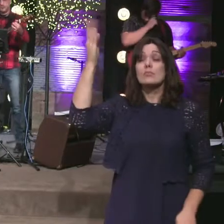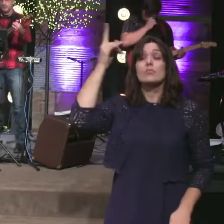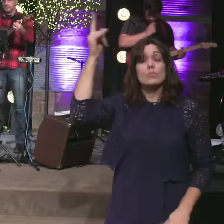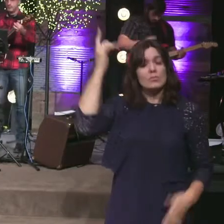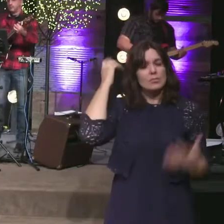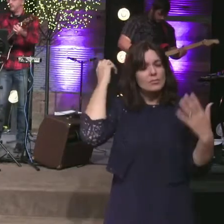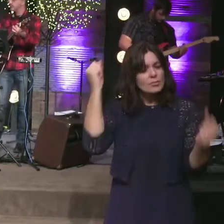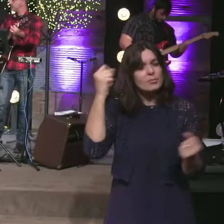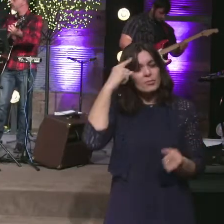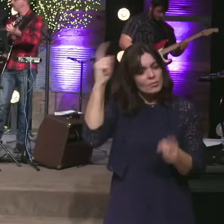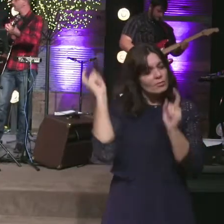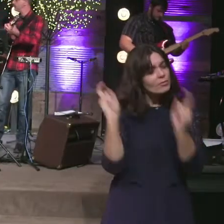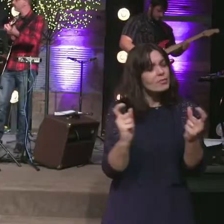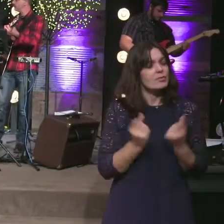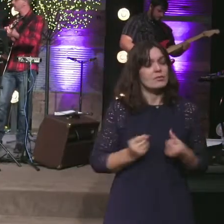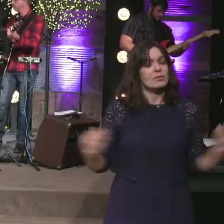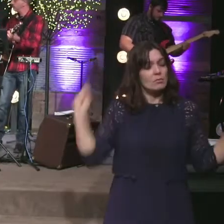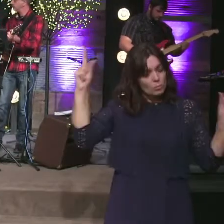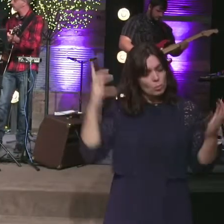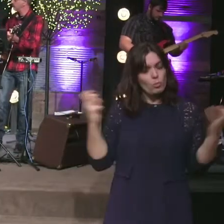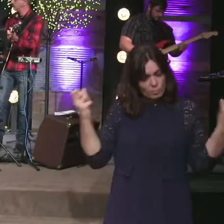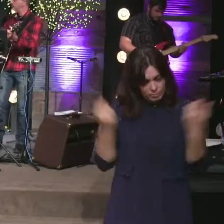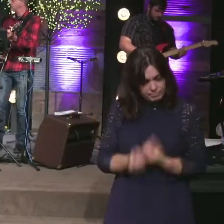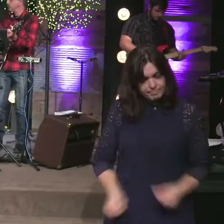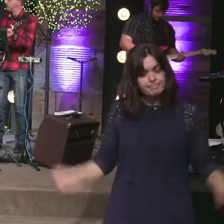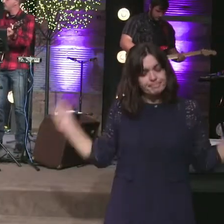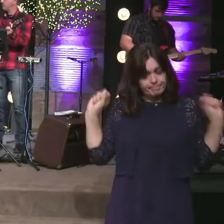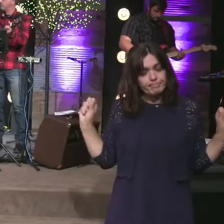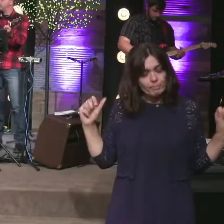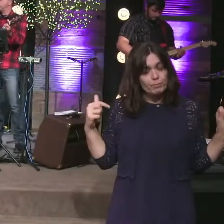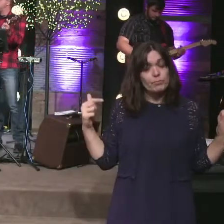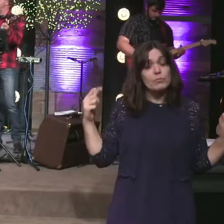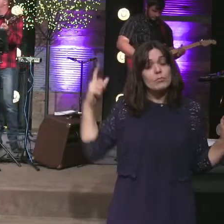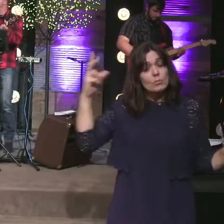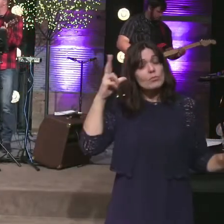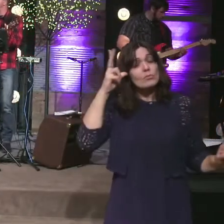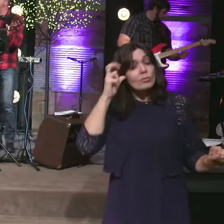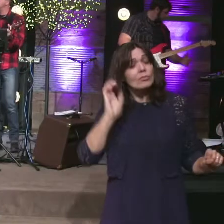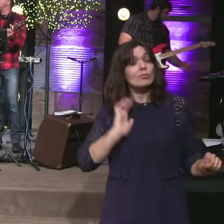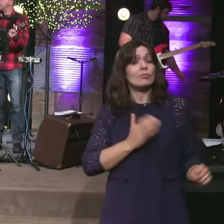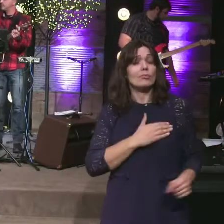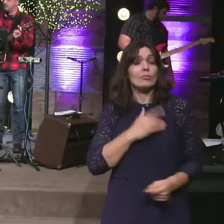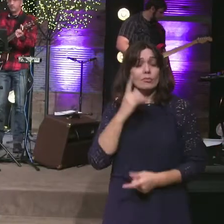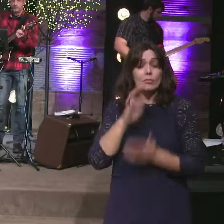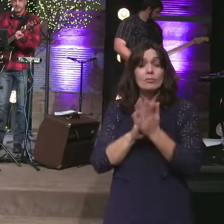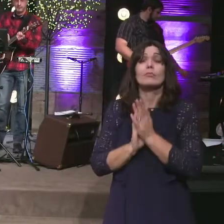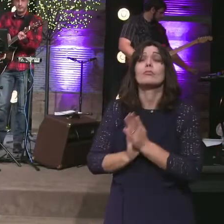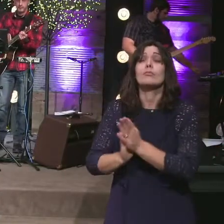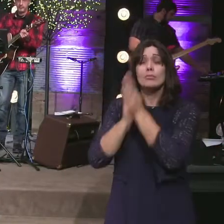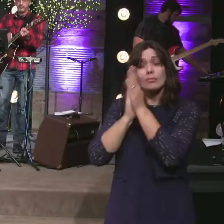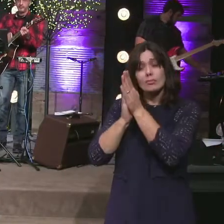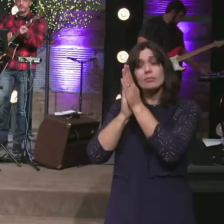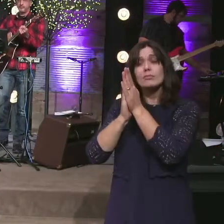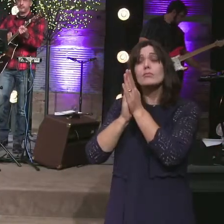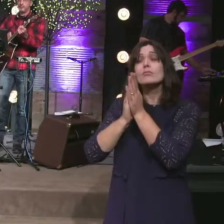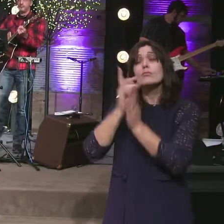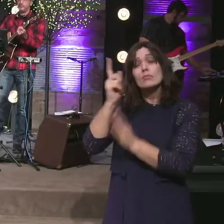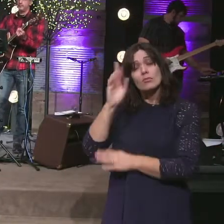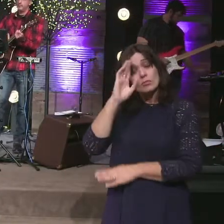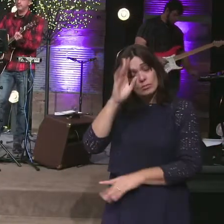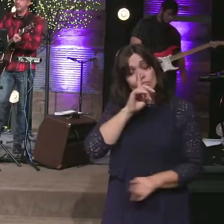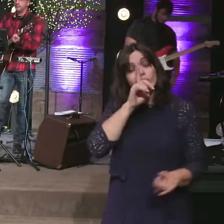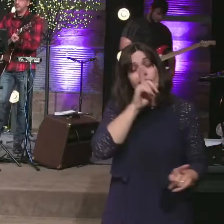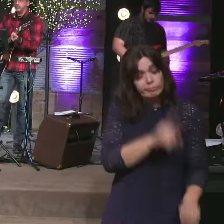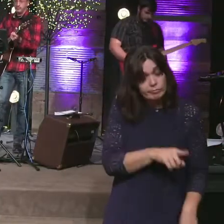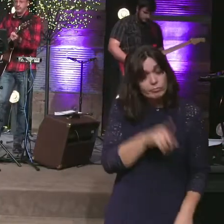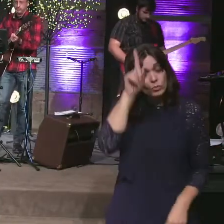You want to deliver, that You hear our cries, Father, and that You answer our prayers, that You are working